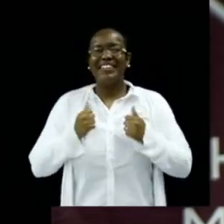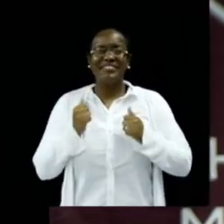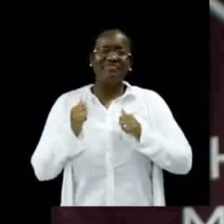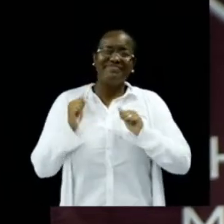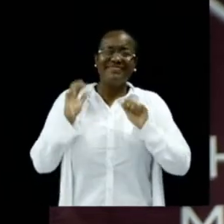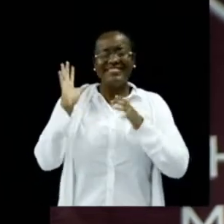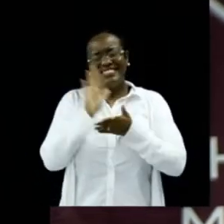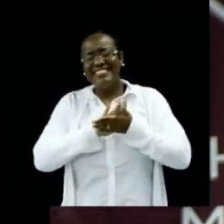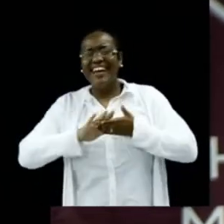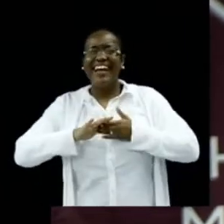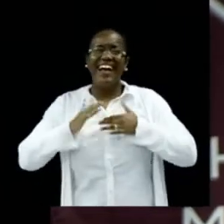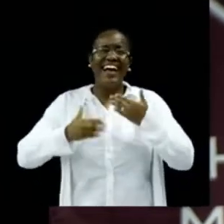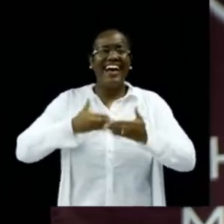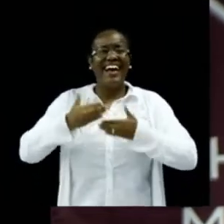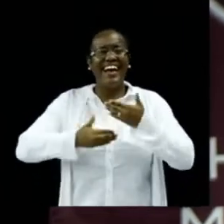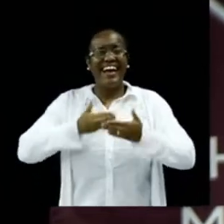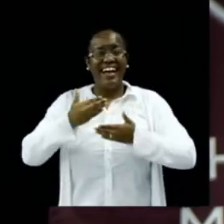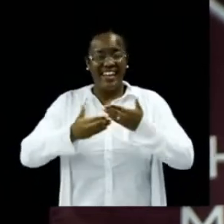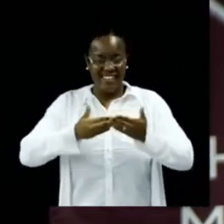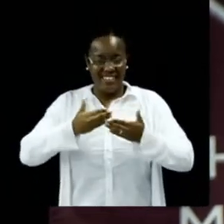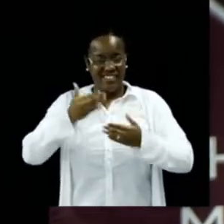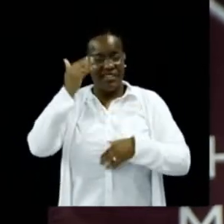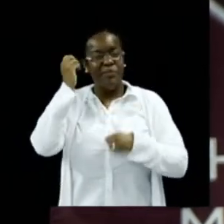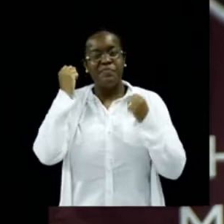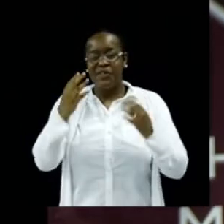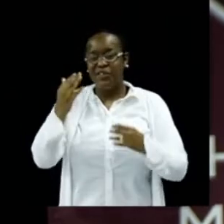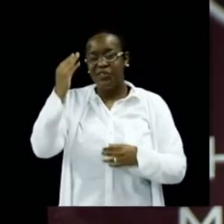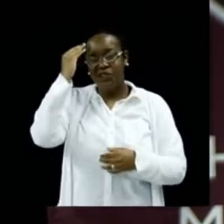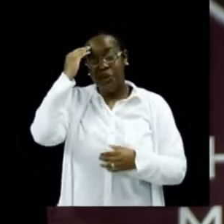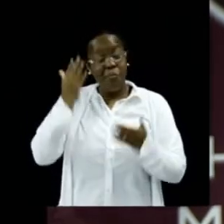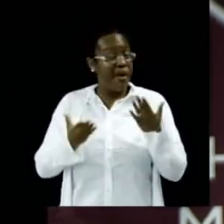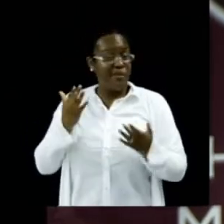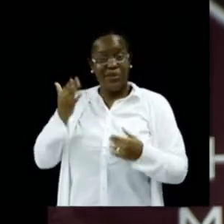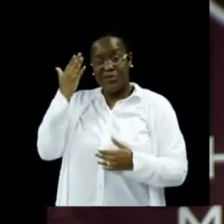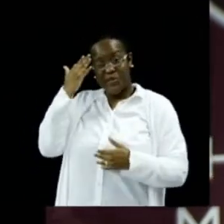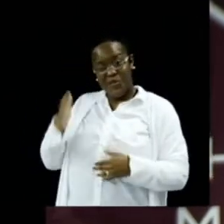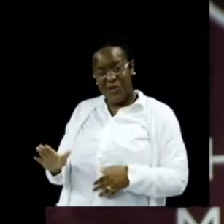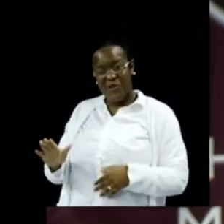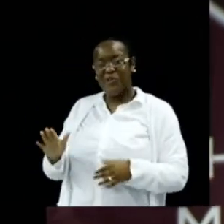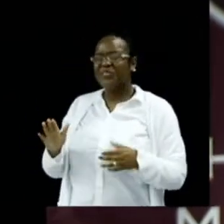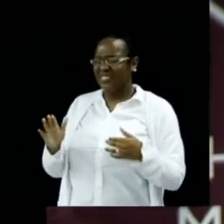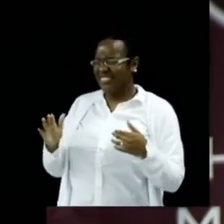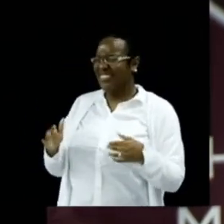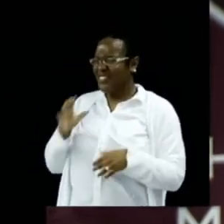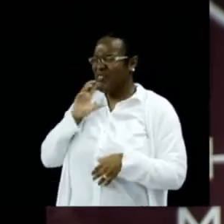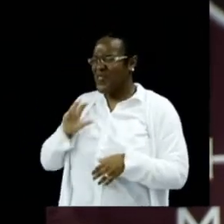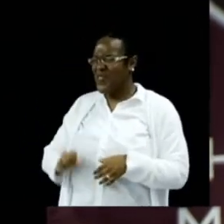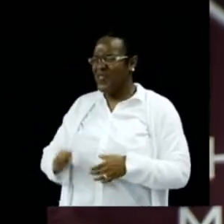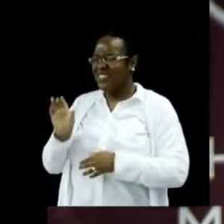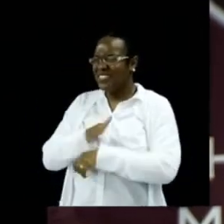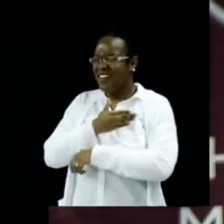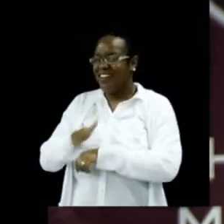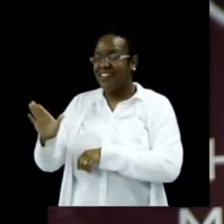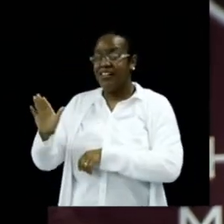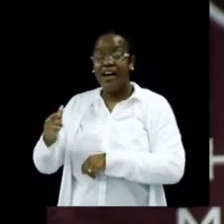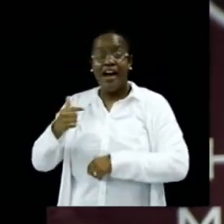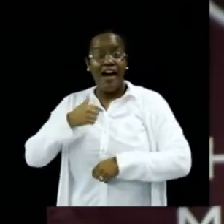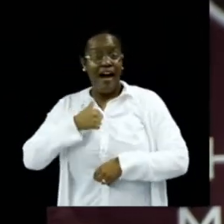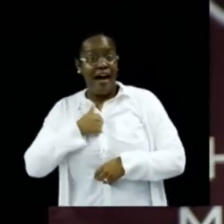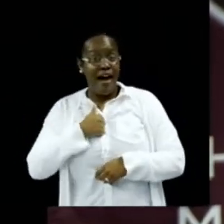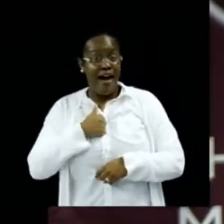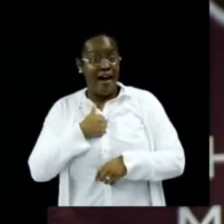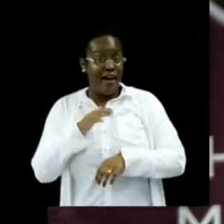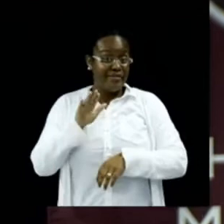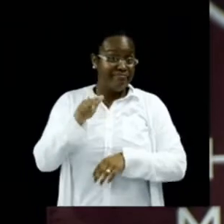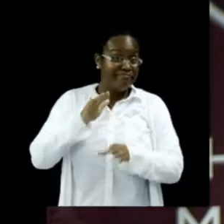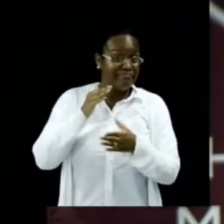as the old song that many of you are too young to know refrains, I beg your pardon, I